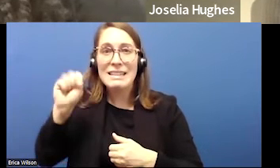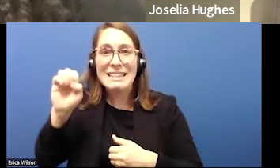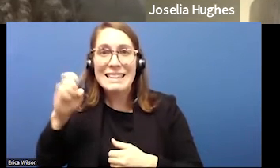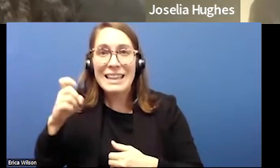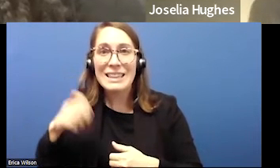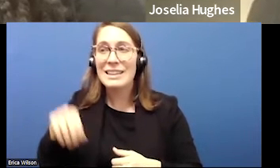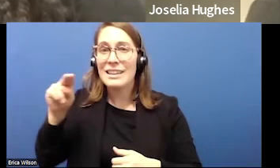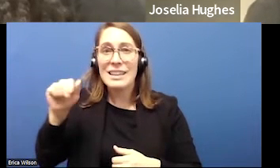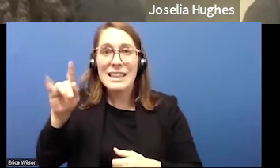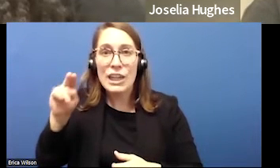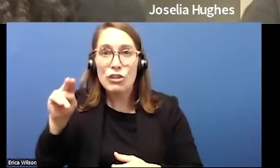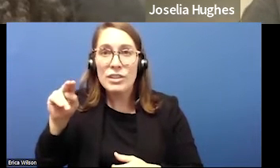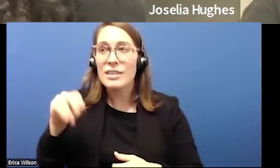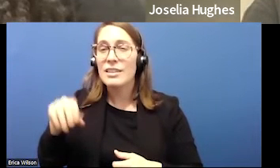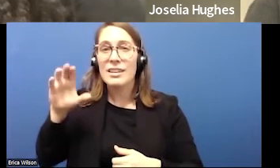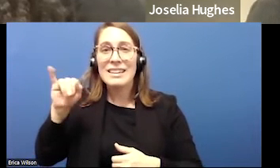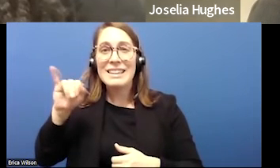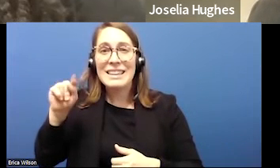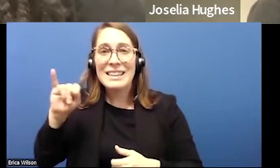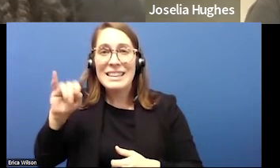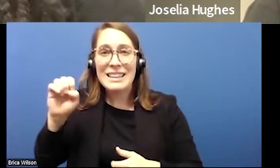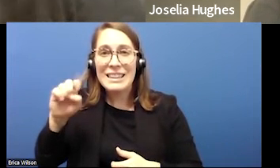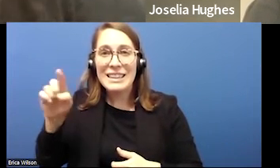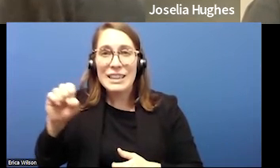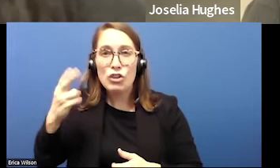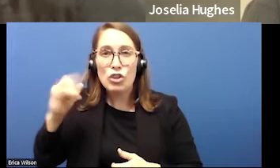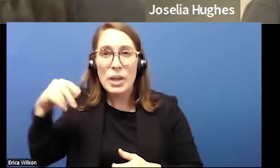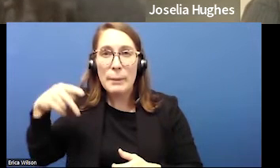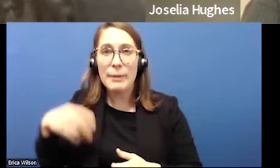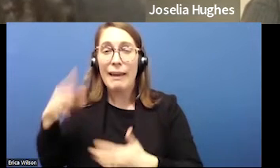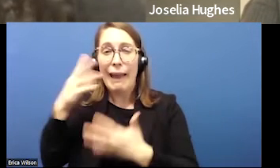nation and citizenship and